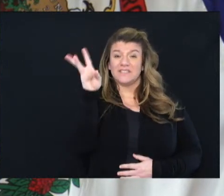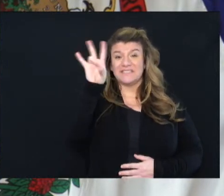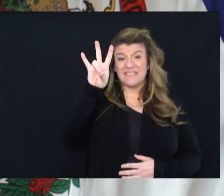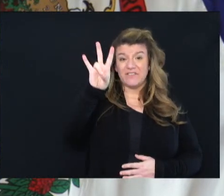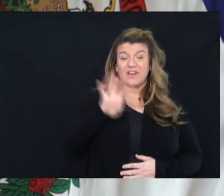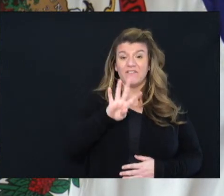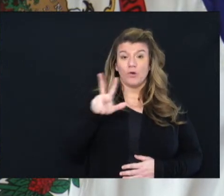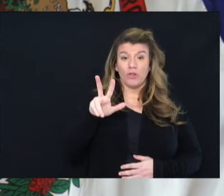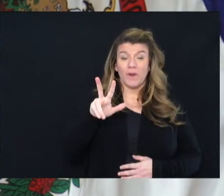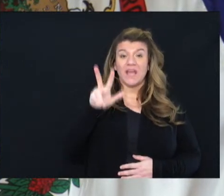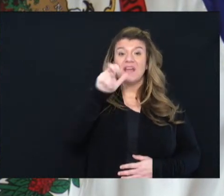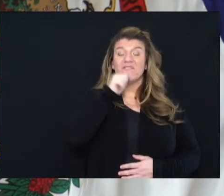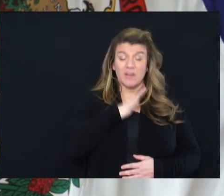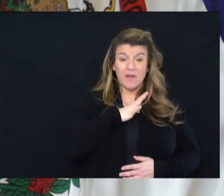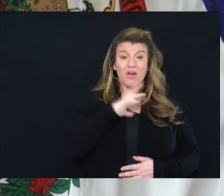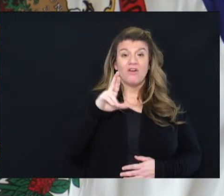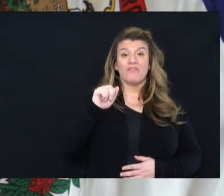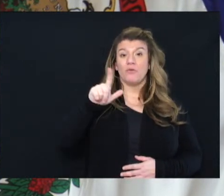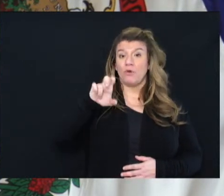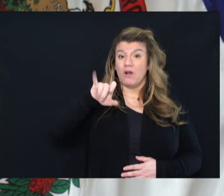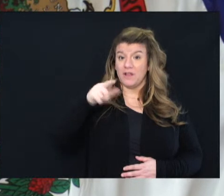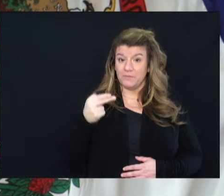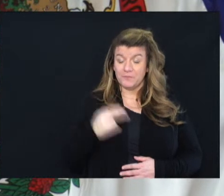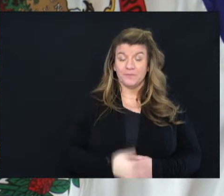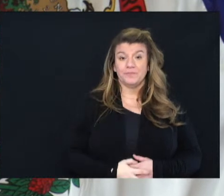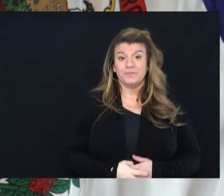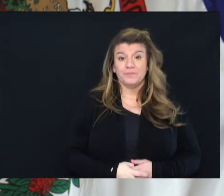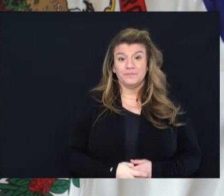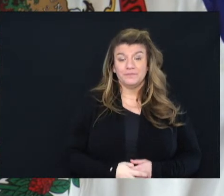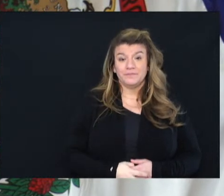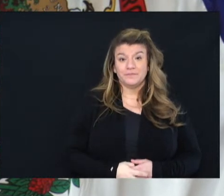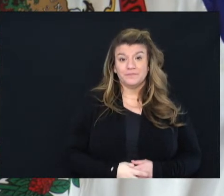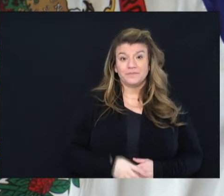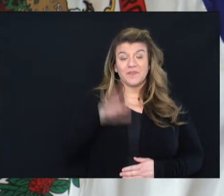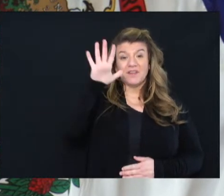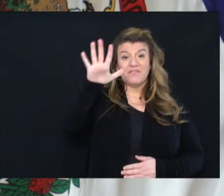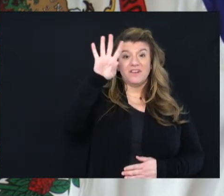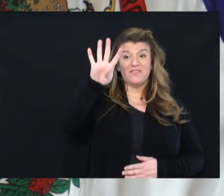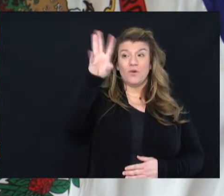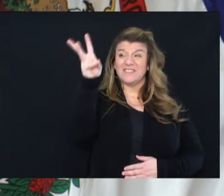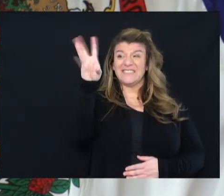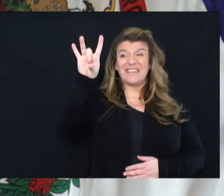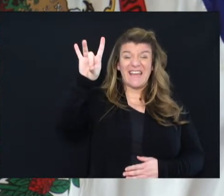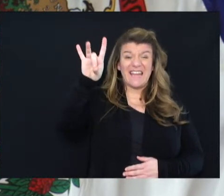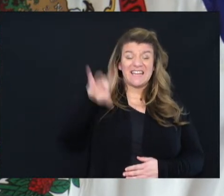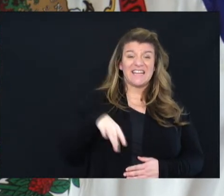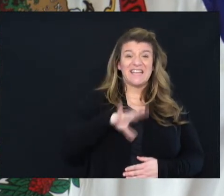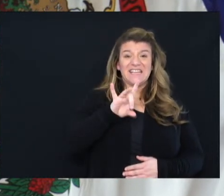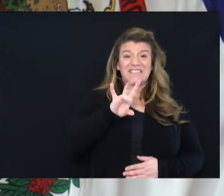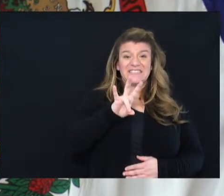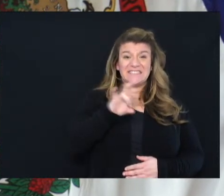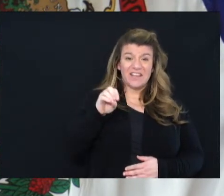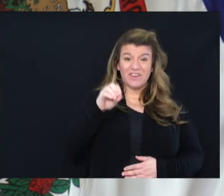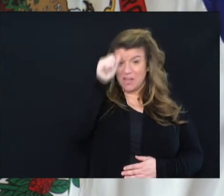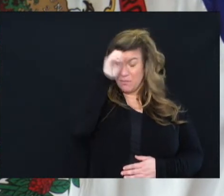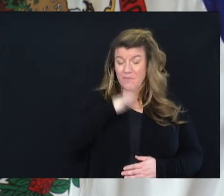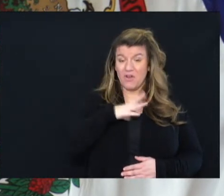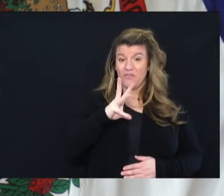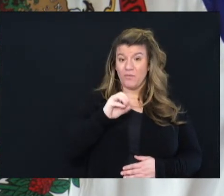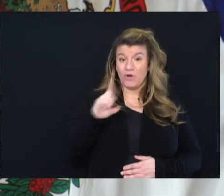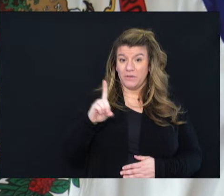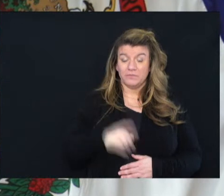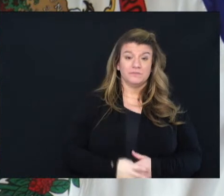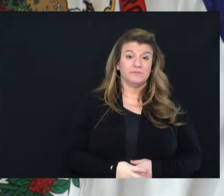is a 43-year-old female from Raleigh County. The 5,468th death is a 70-year-old male from Wood